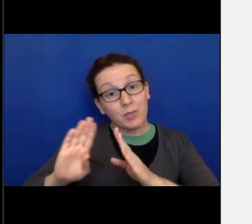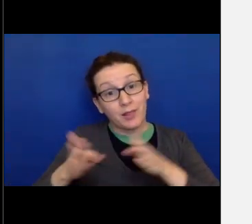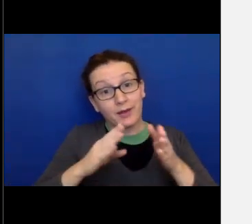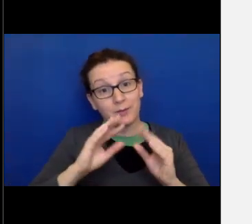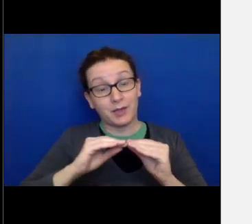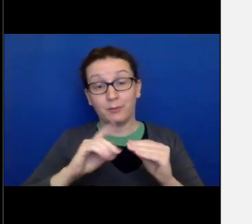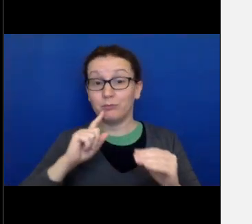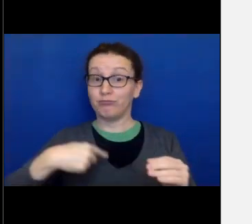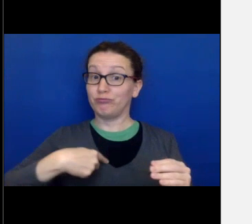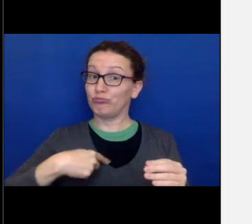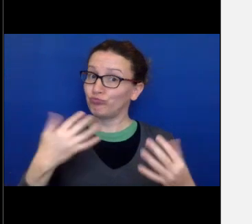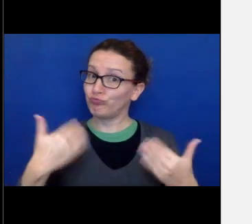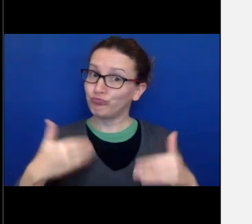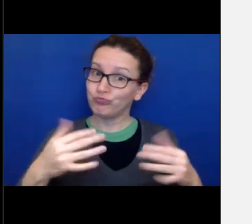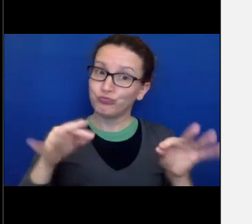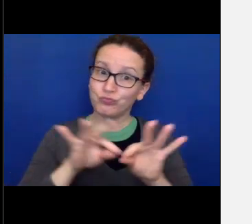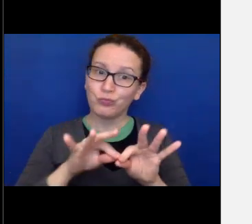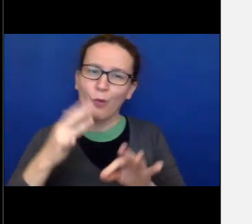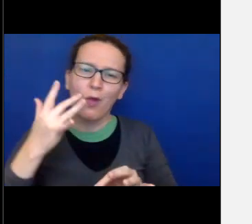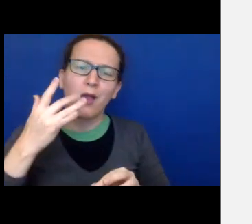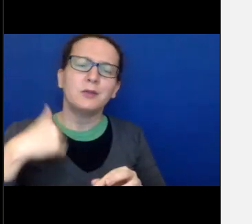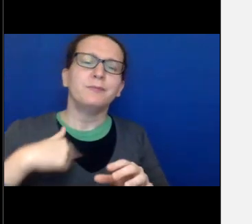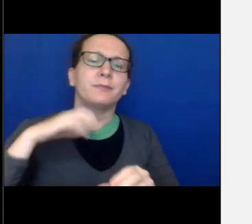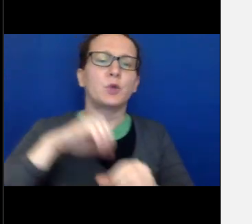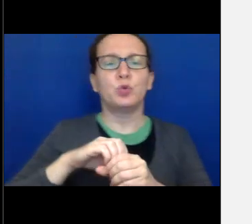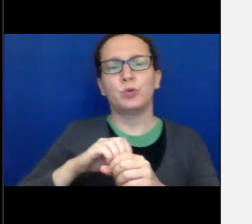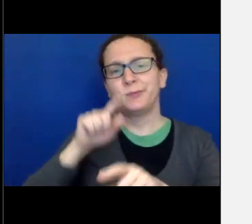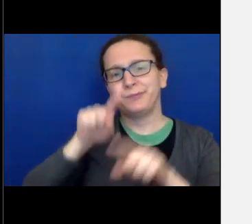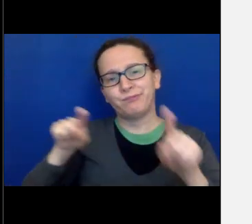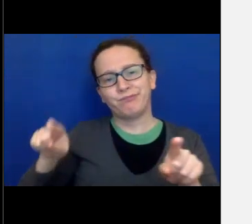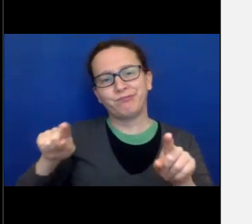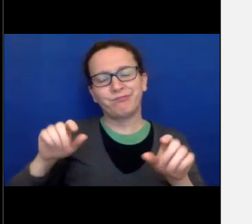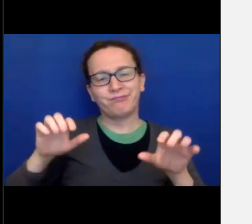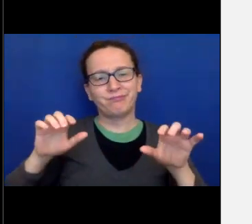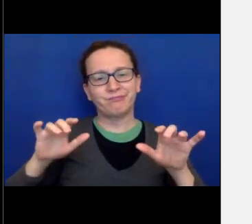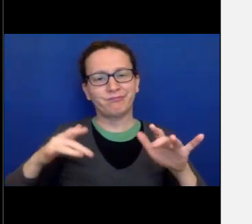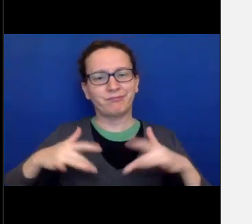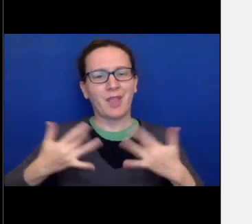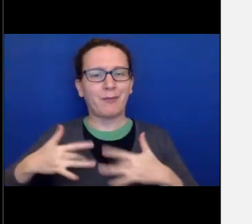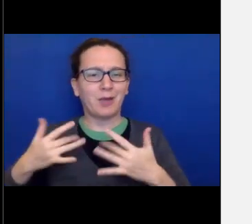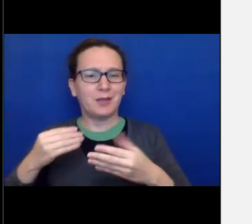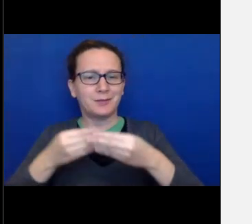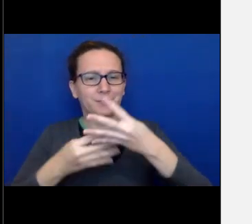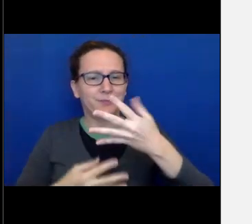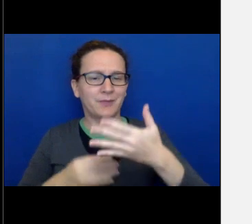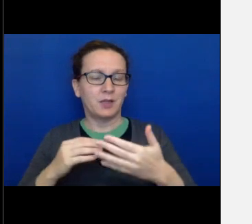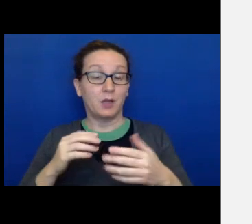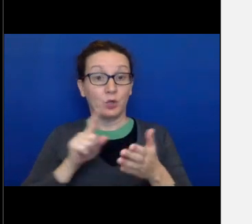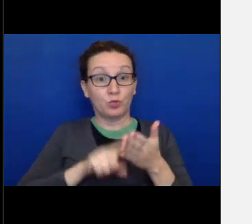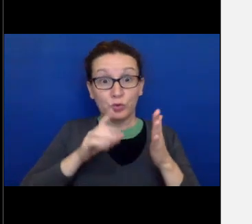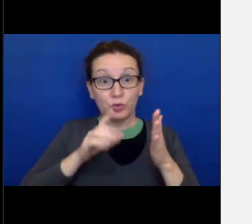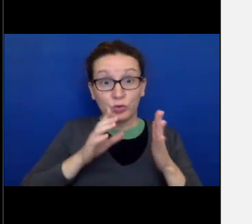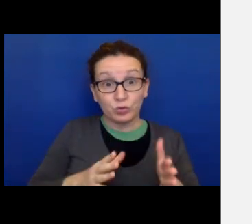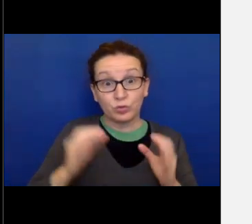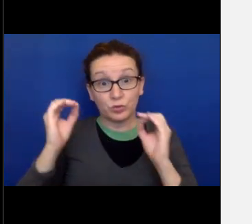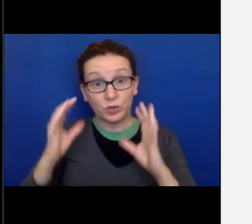especially important because I include on there all of the activities that I just need to do, both as a researcher, as a teacher, mentor, any